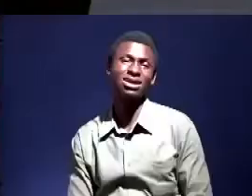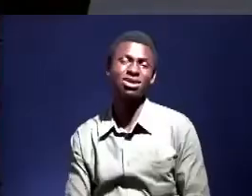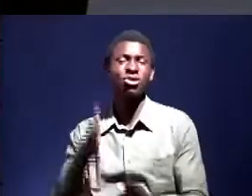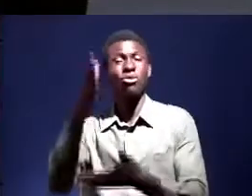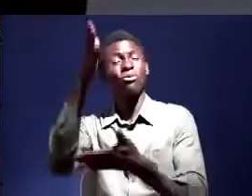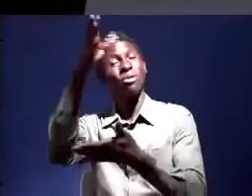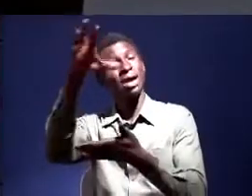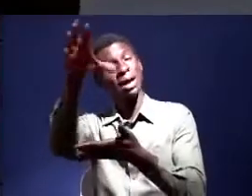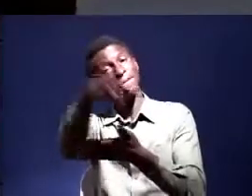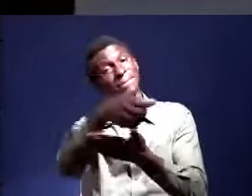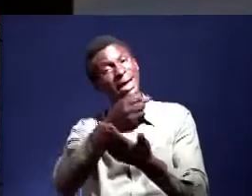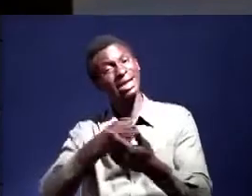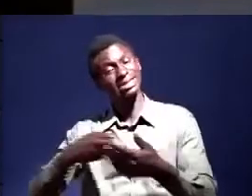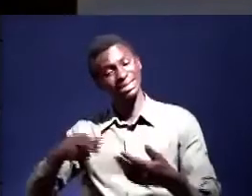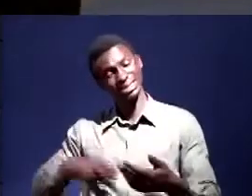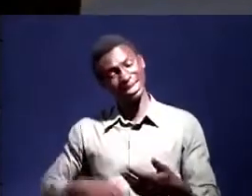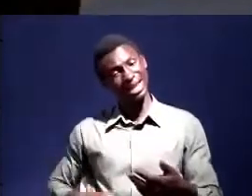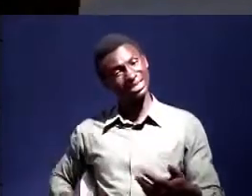up his skull.